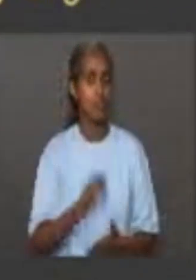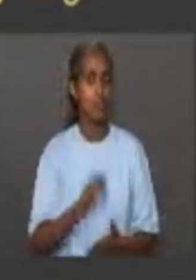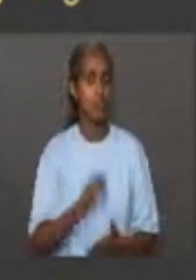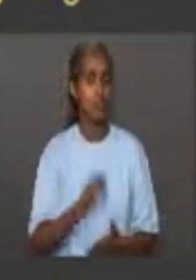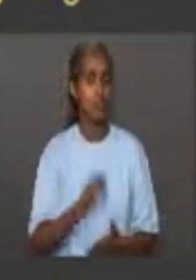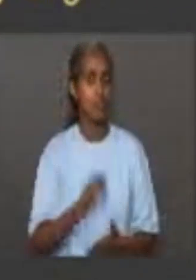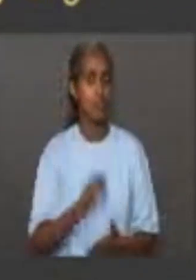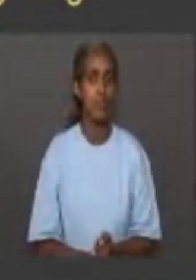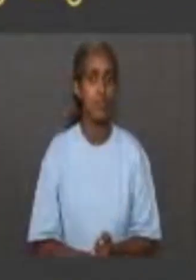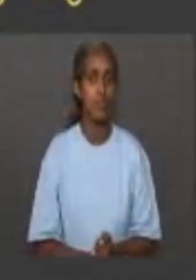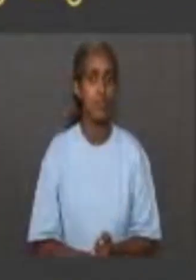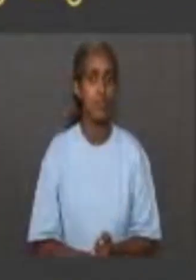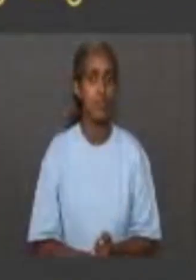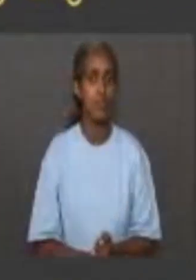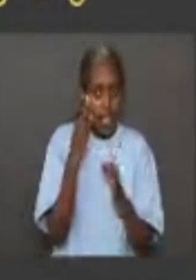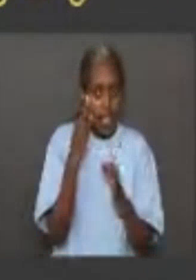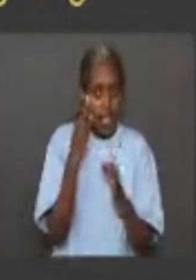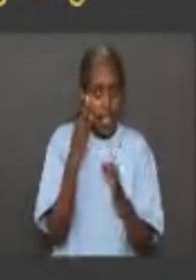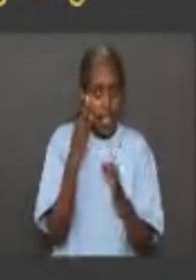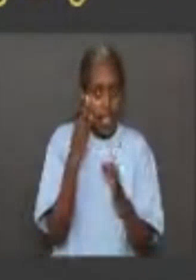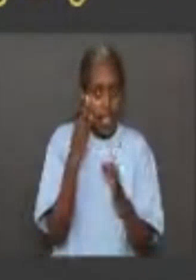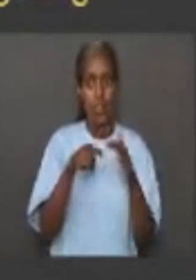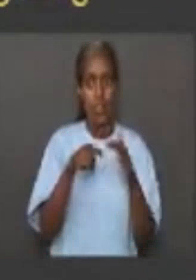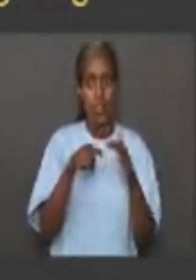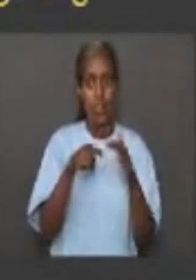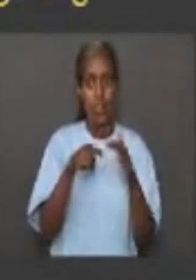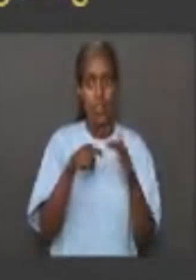F of -3 equals